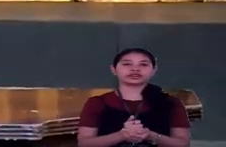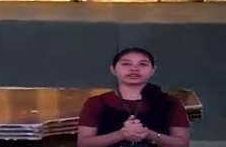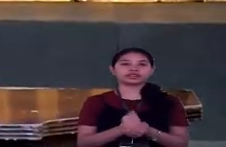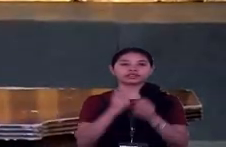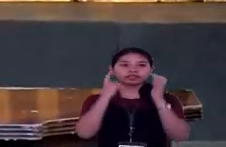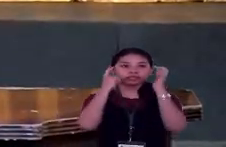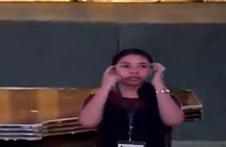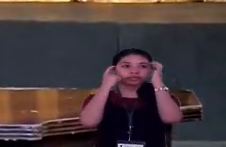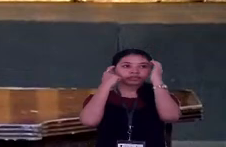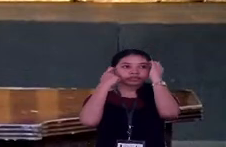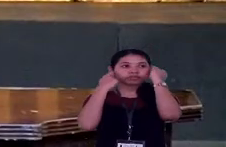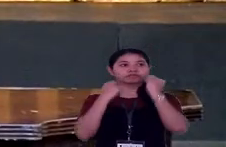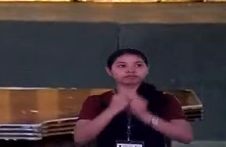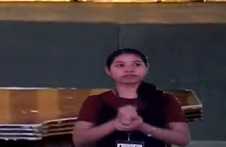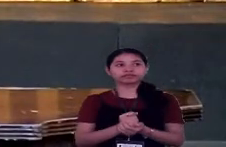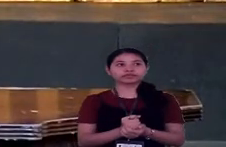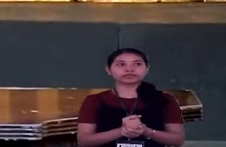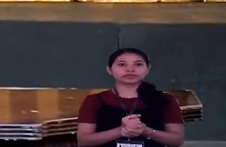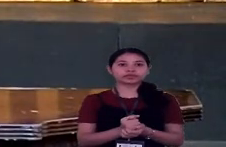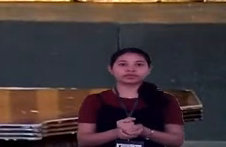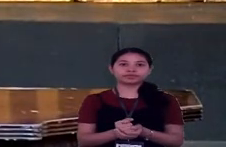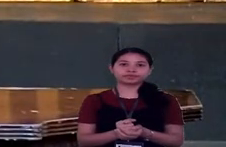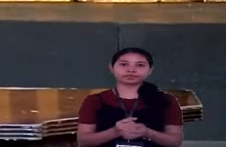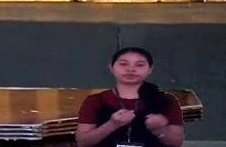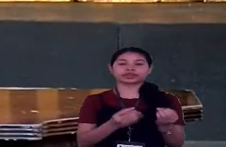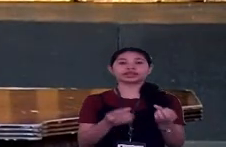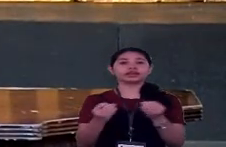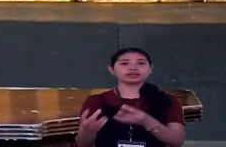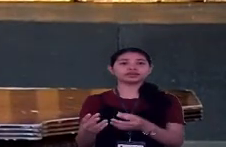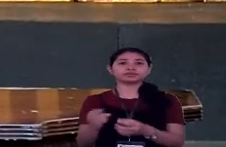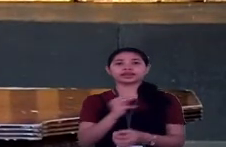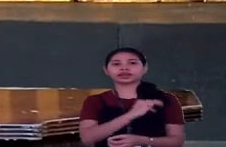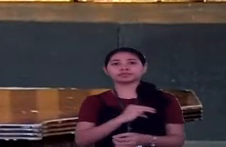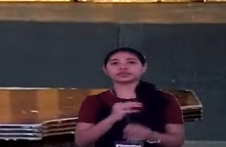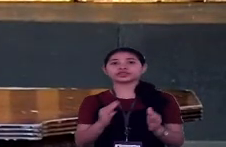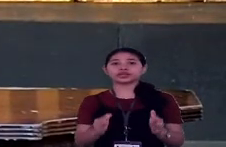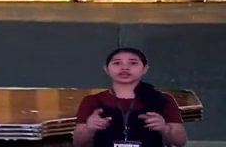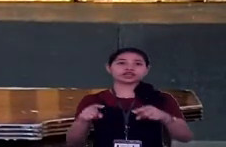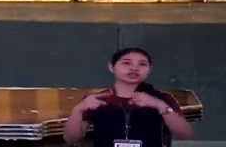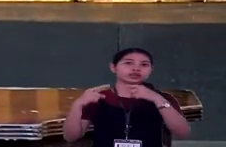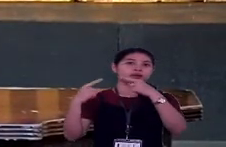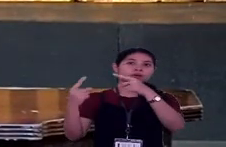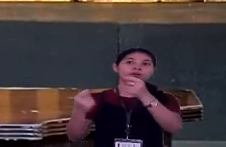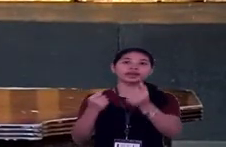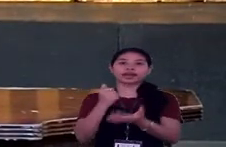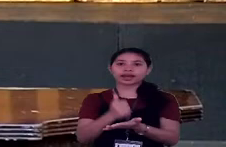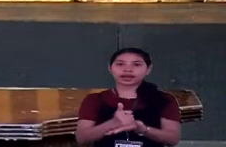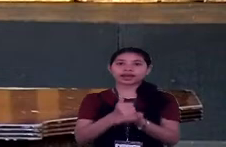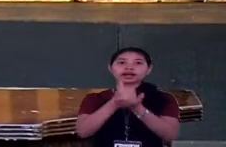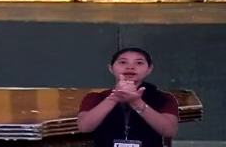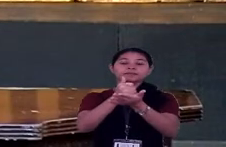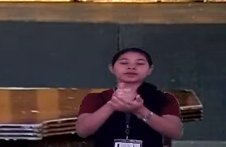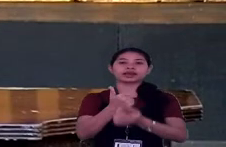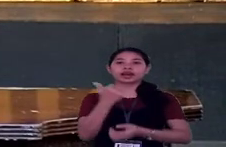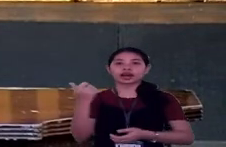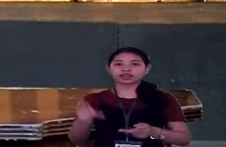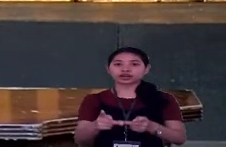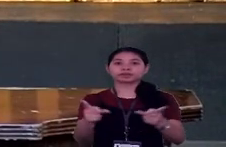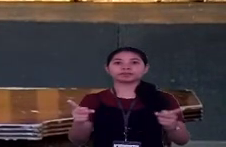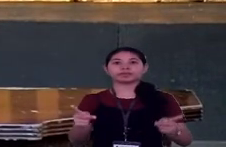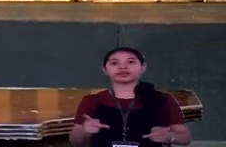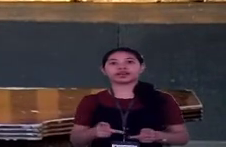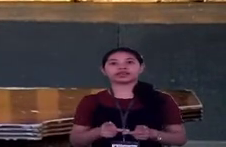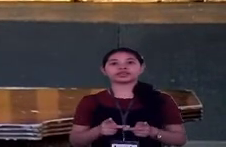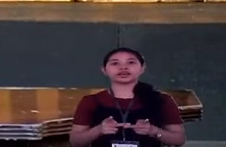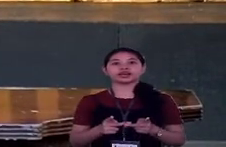New Guinean going to the Congo, and many others that were here, if you noticed, from different countries in different places in the